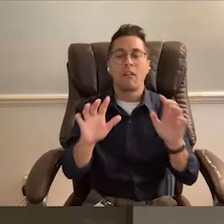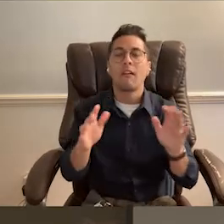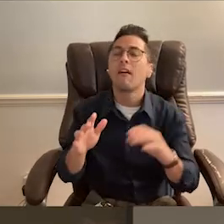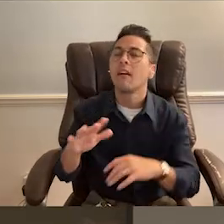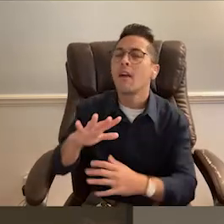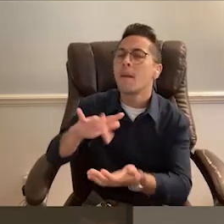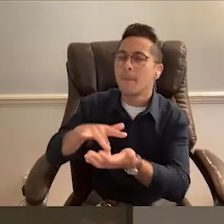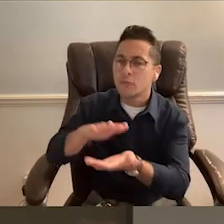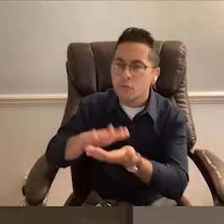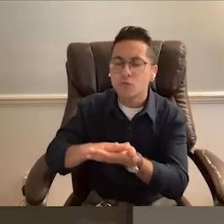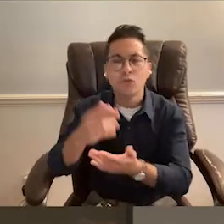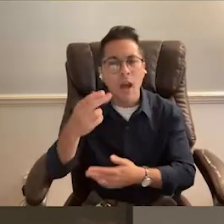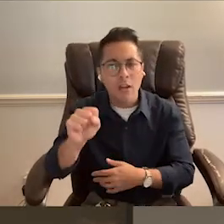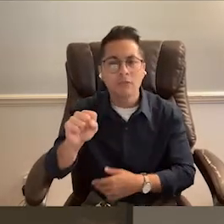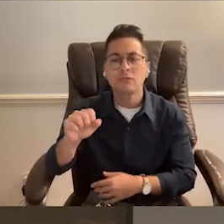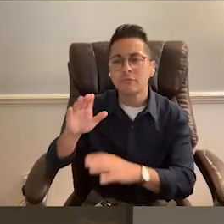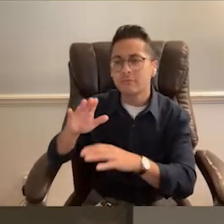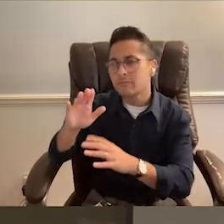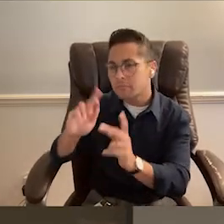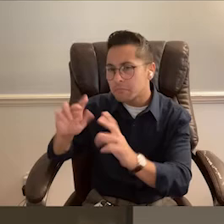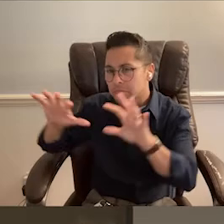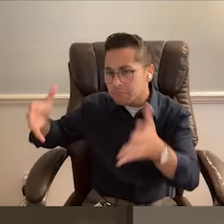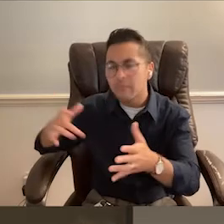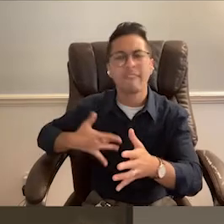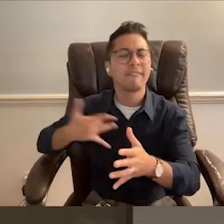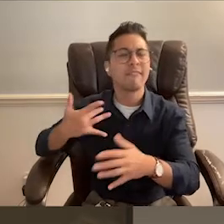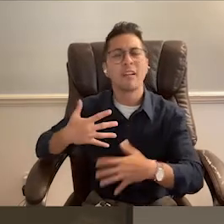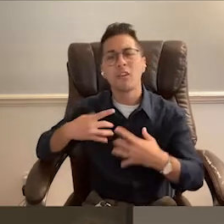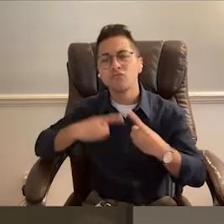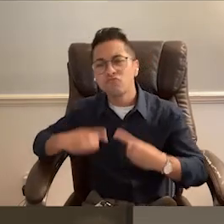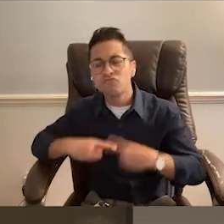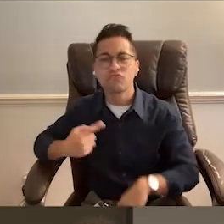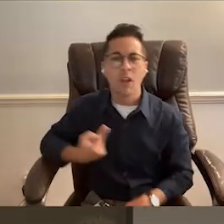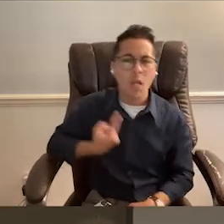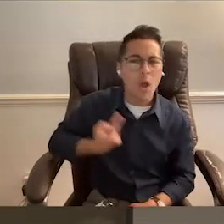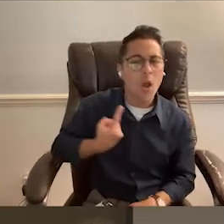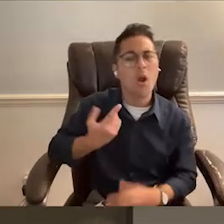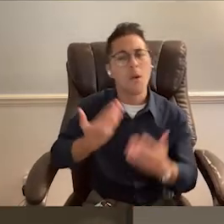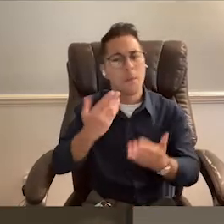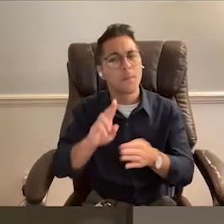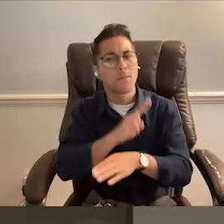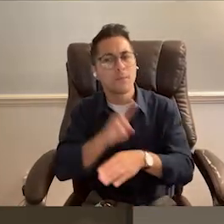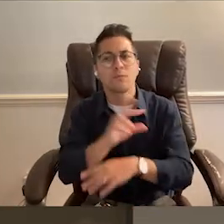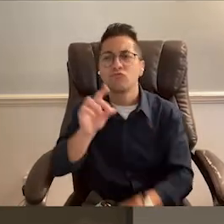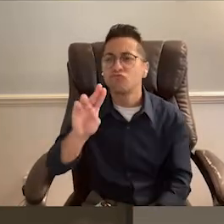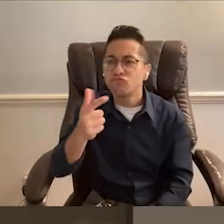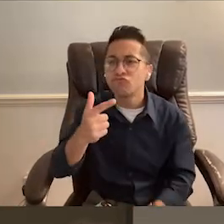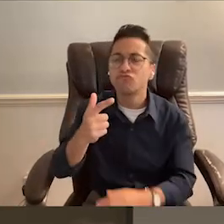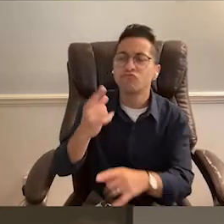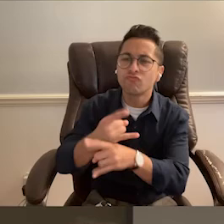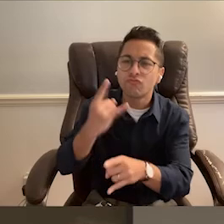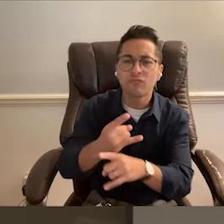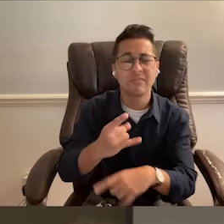sleeping, become easily startled. And then middle and high school children feel depressed or alone. They may start